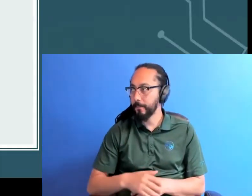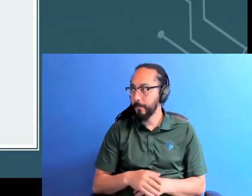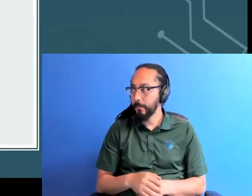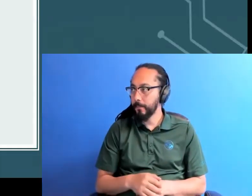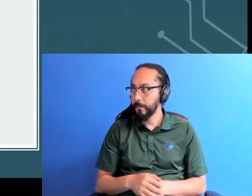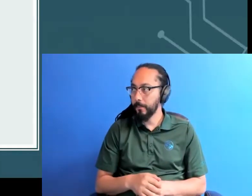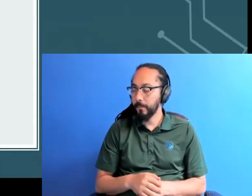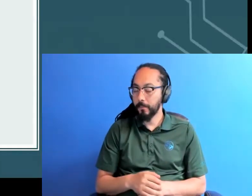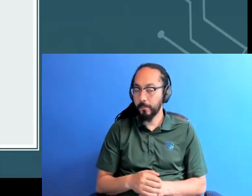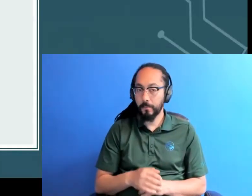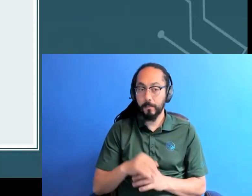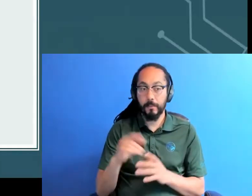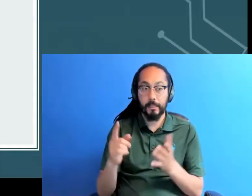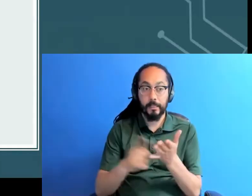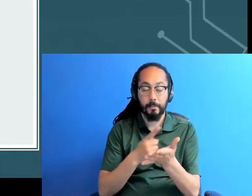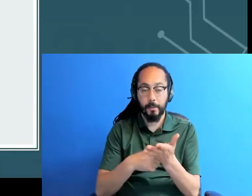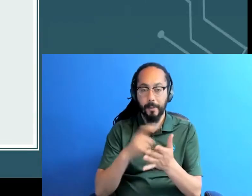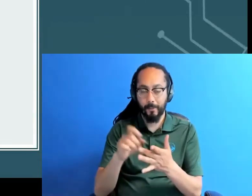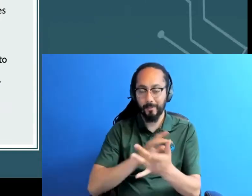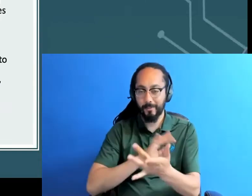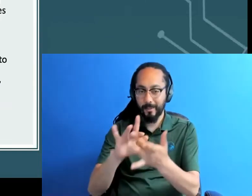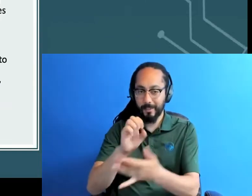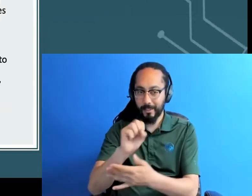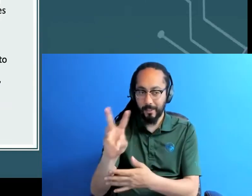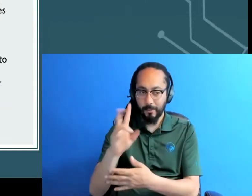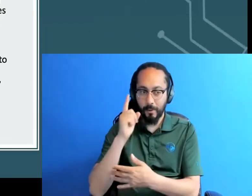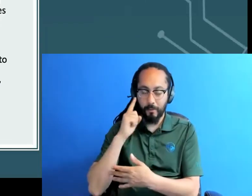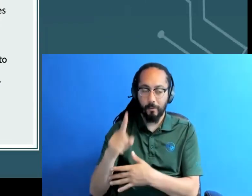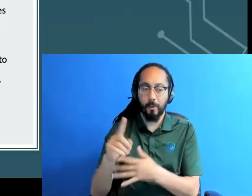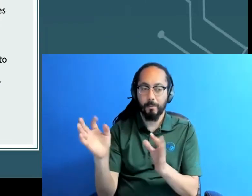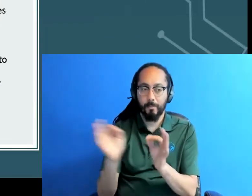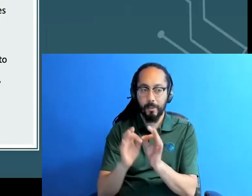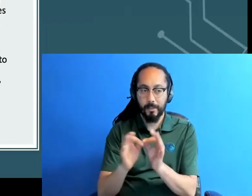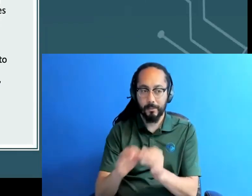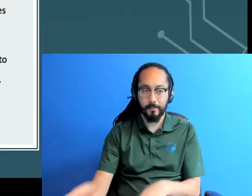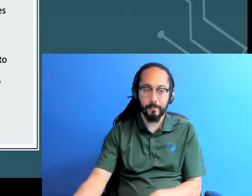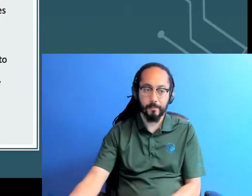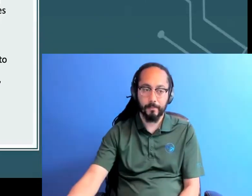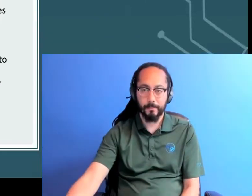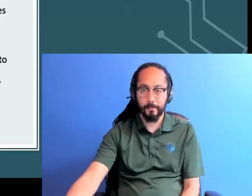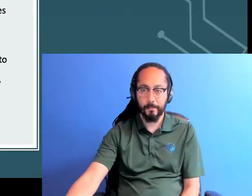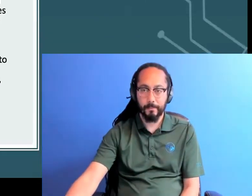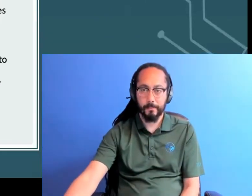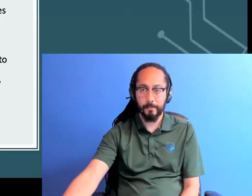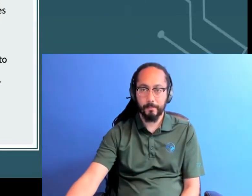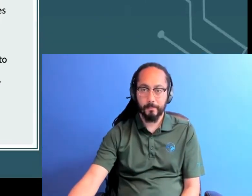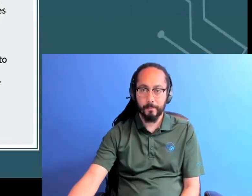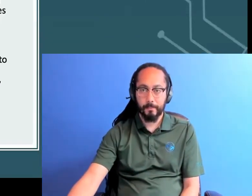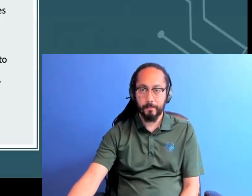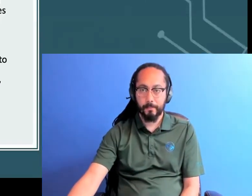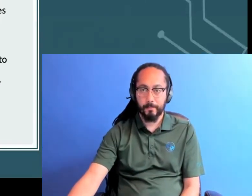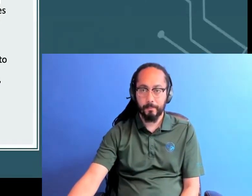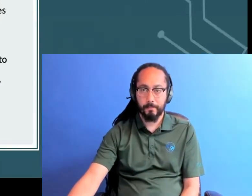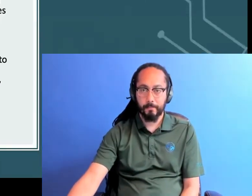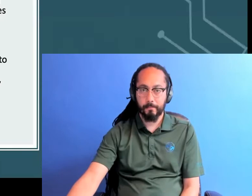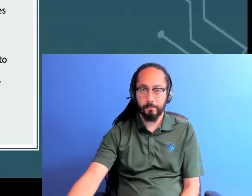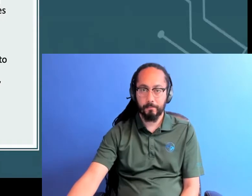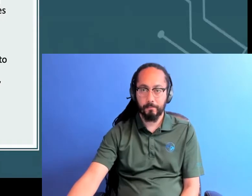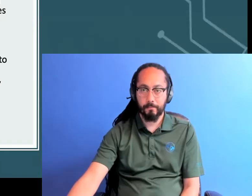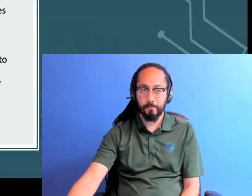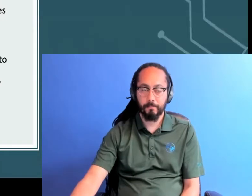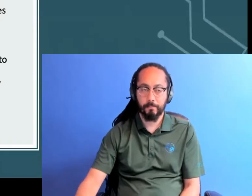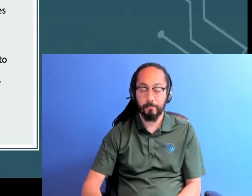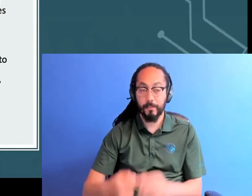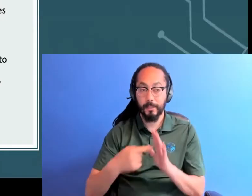software to get a quote. So an example here is It lists Asana, which is a popular tool